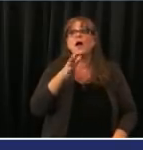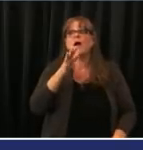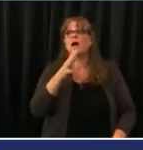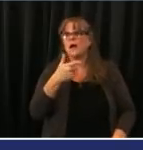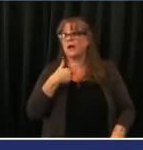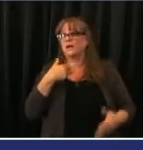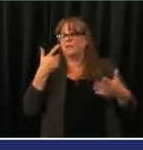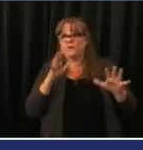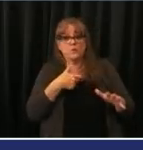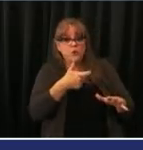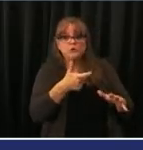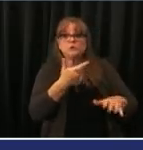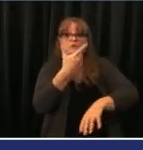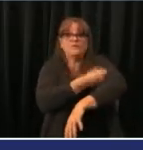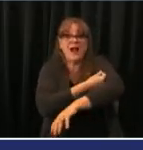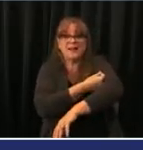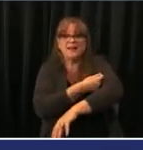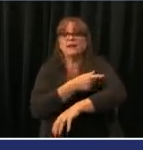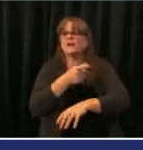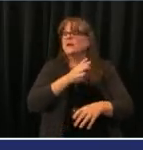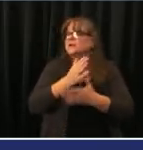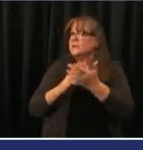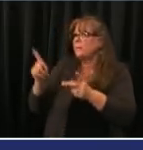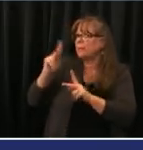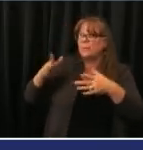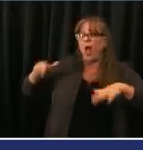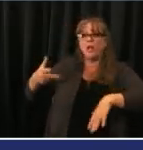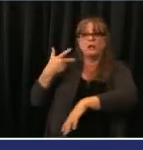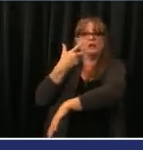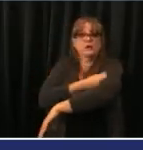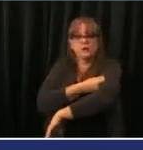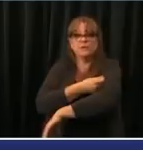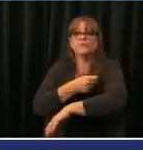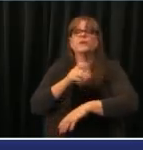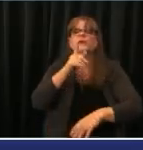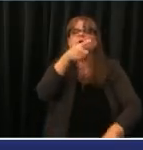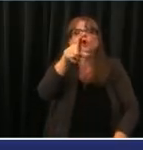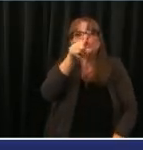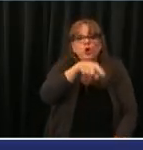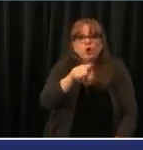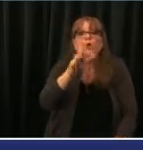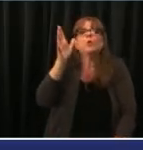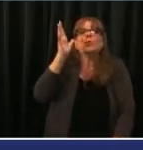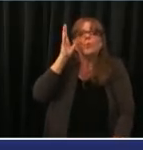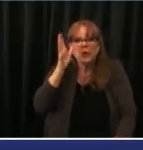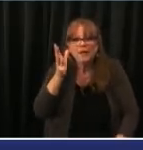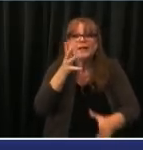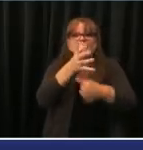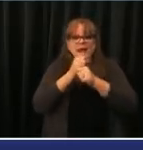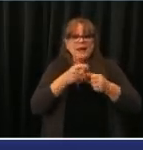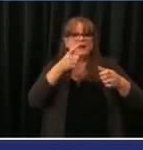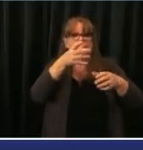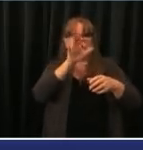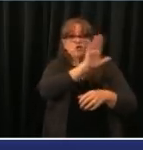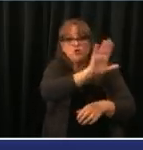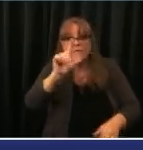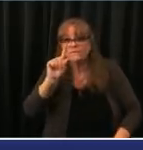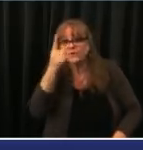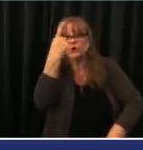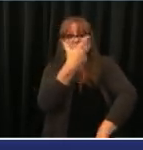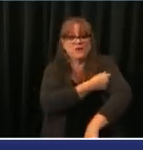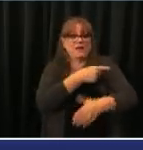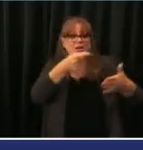who signed up or haven't been called yet, and you will. It could be next week, it could be the week after. You will get the chance to get the vaccine if you're 70 and